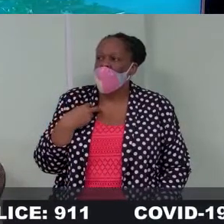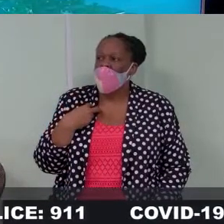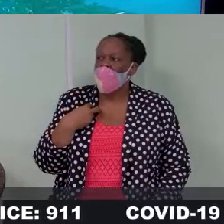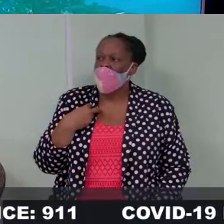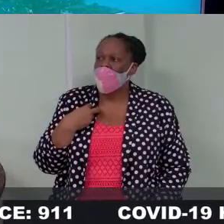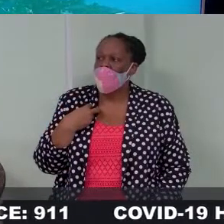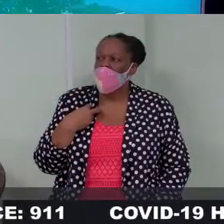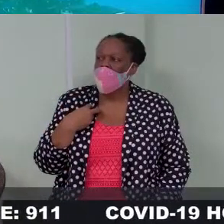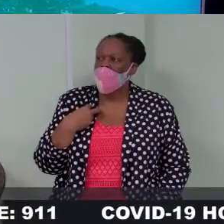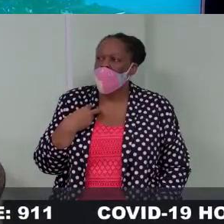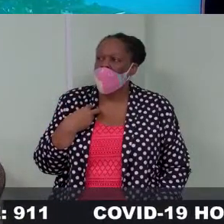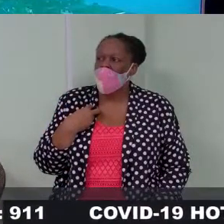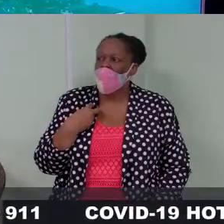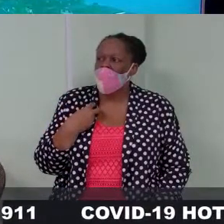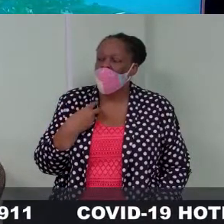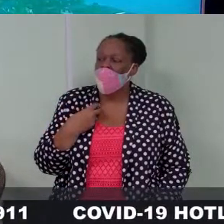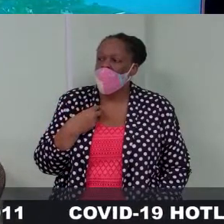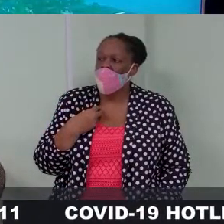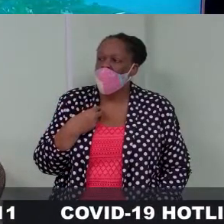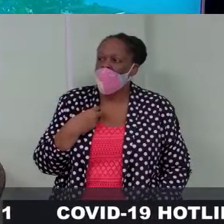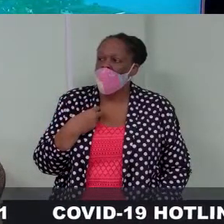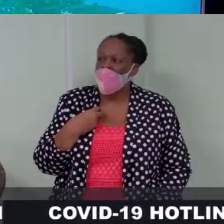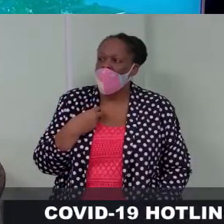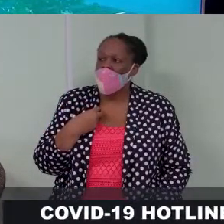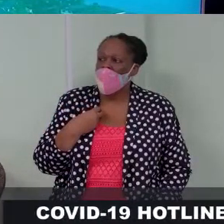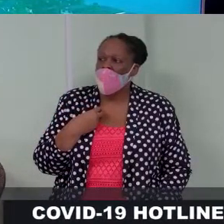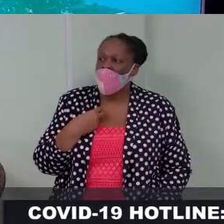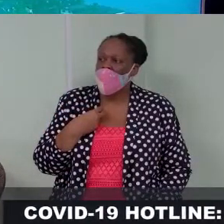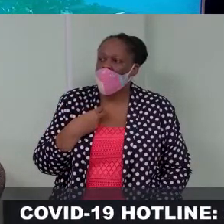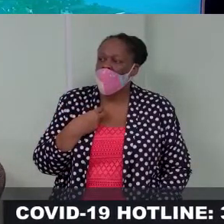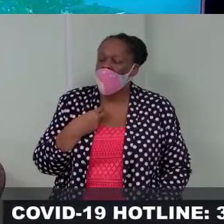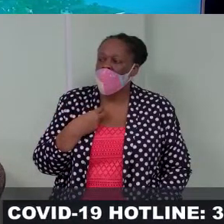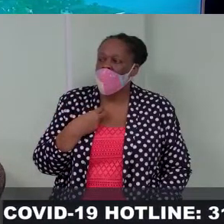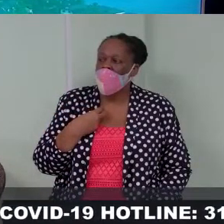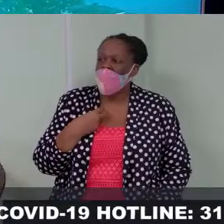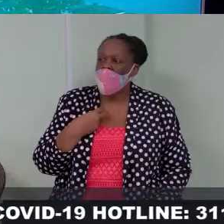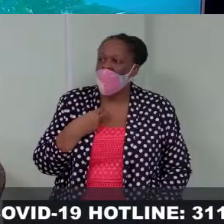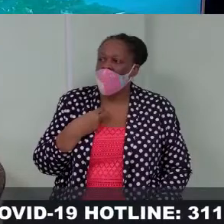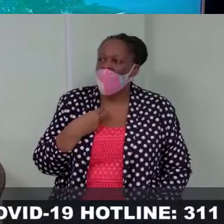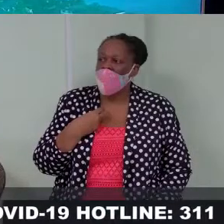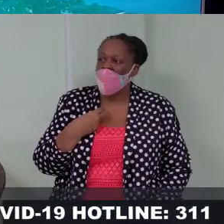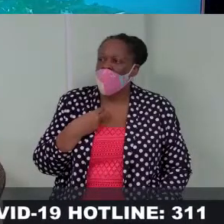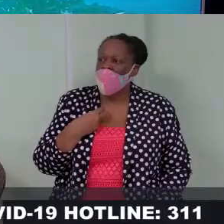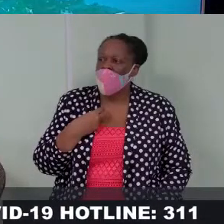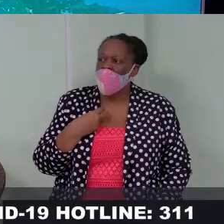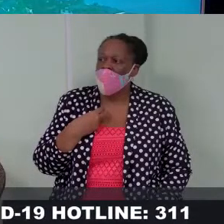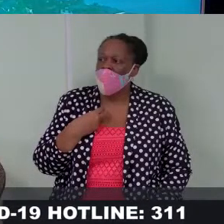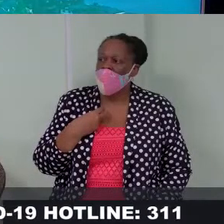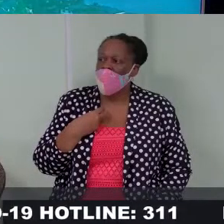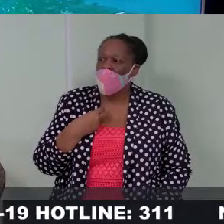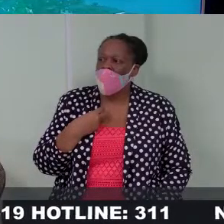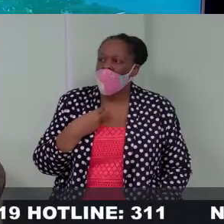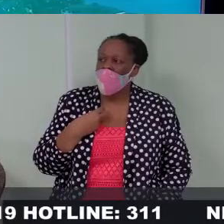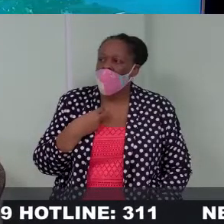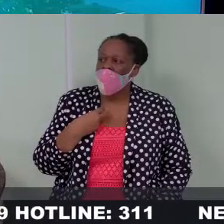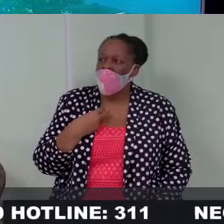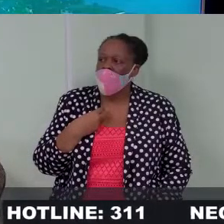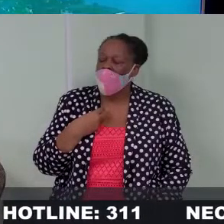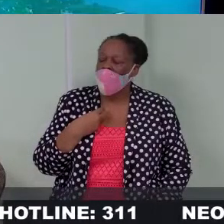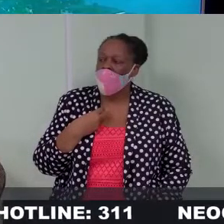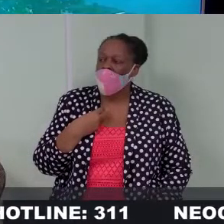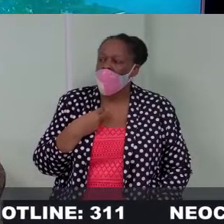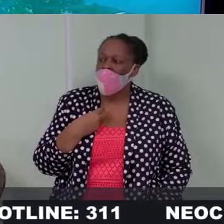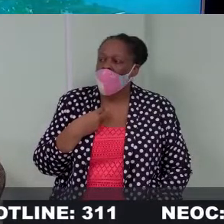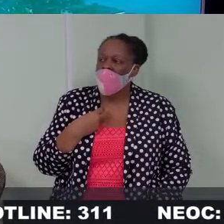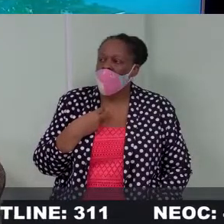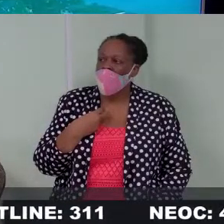with requirements, took the test 72 hours prior to the travel date, but up to